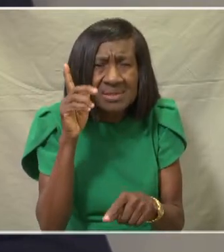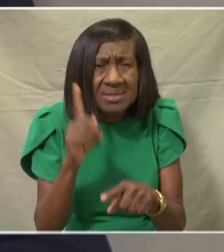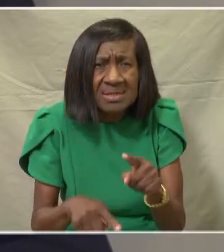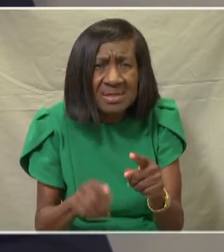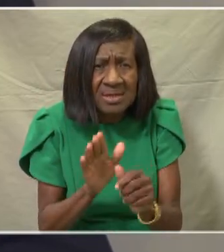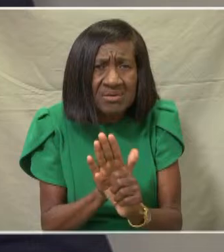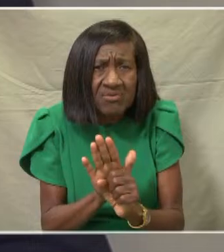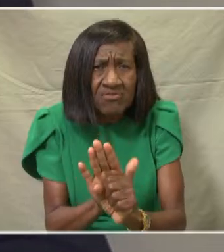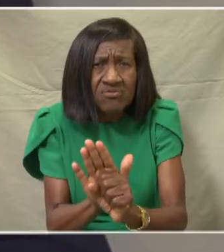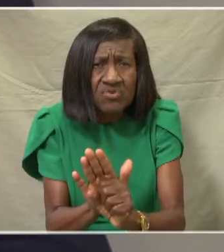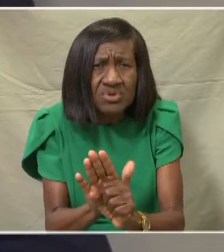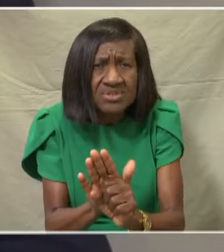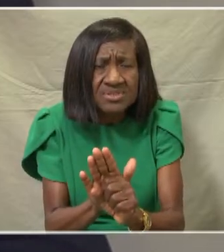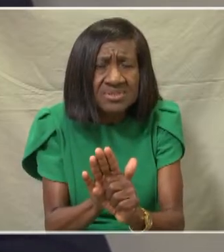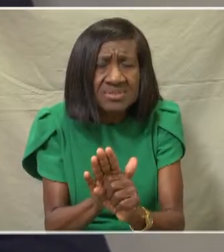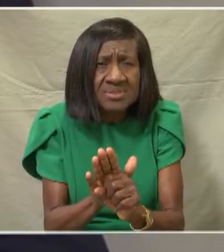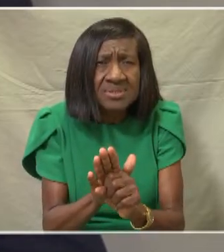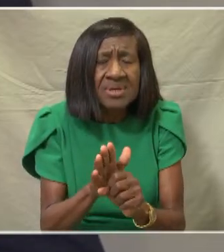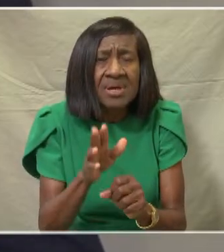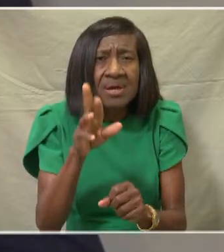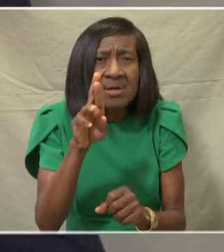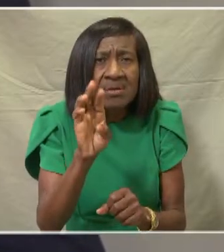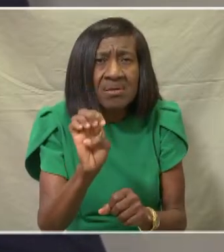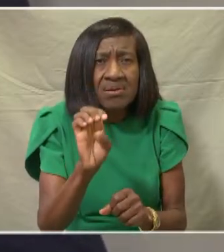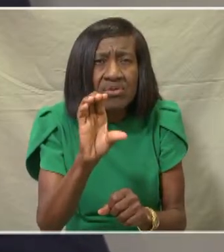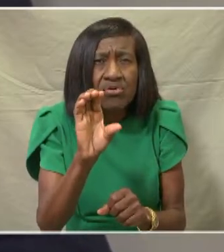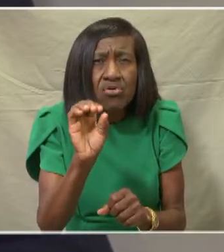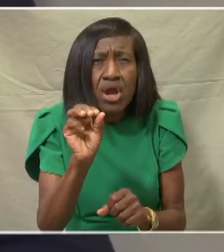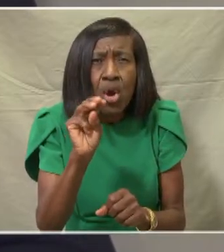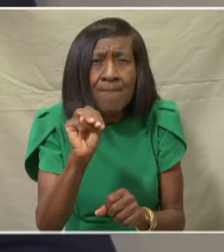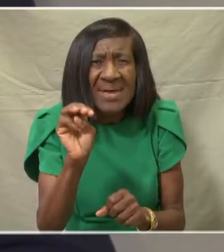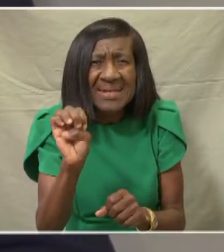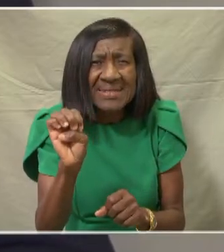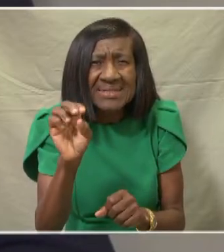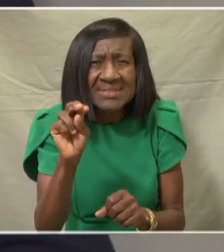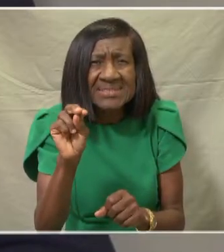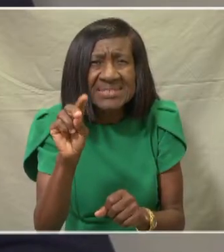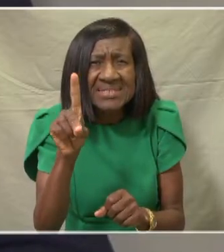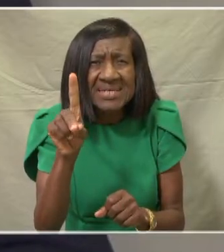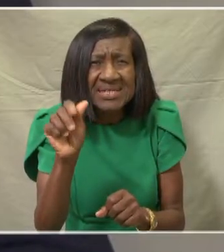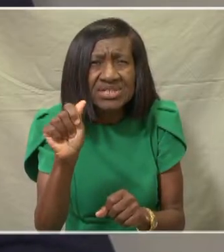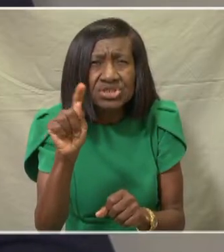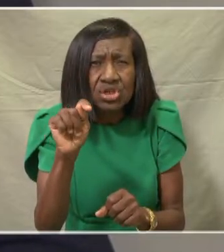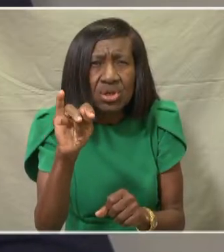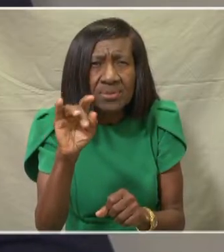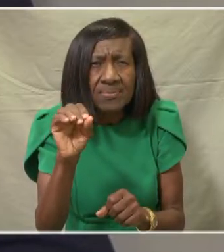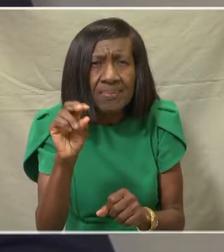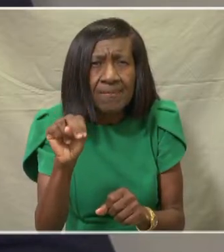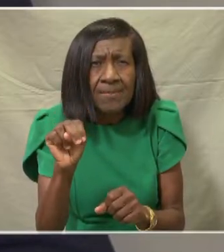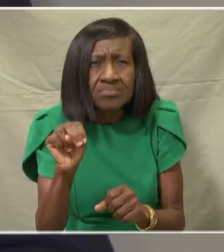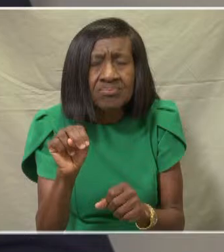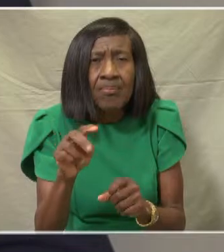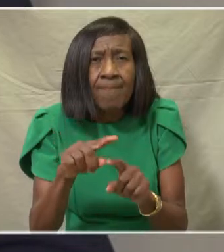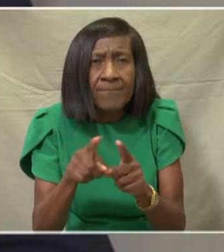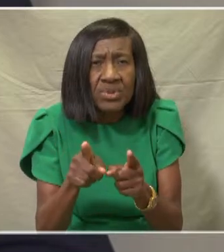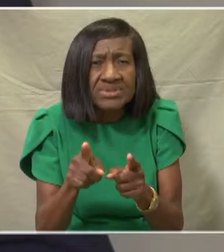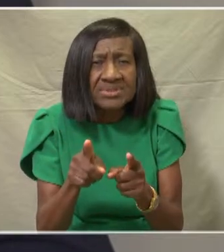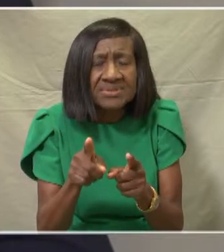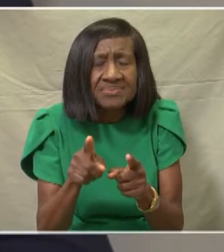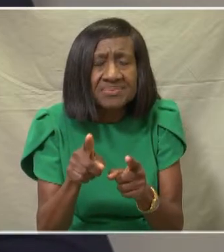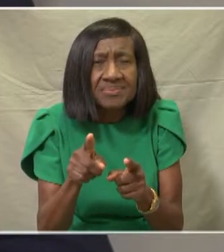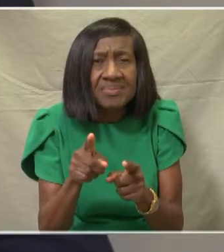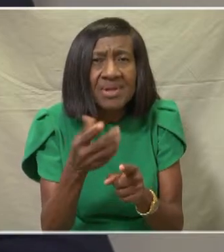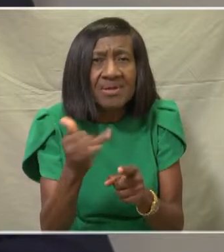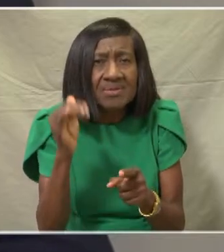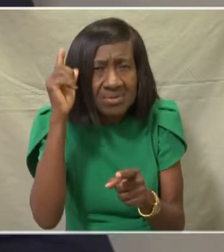That's more for your islands to decide on what they want to do with those. But no, absolutely not. It's not dispiriting.